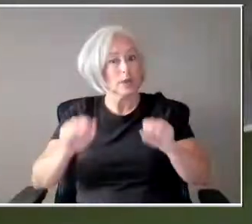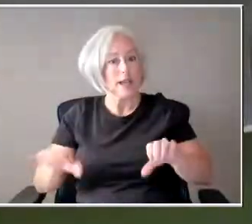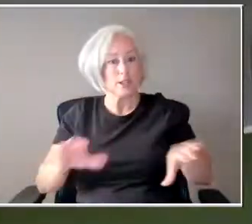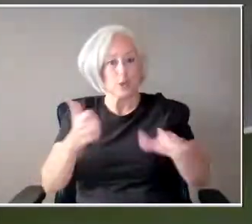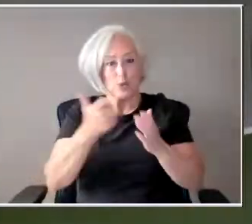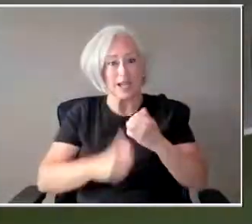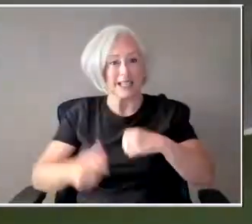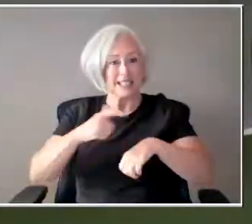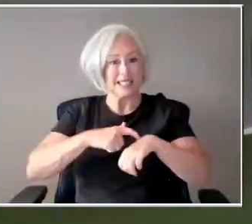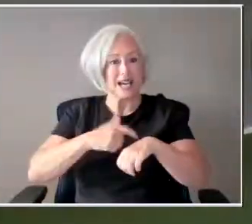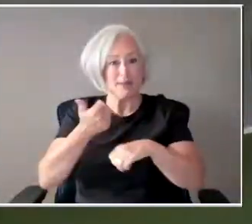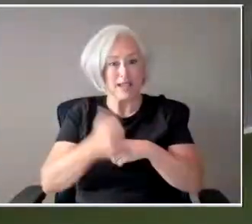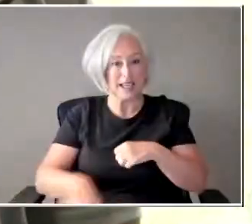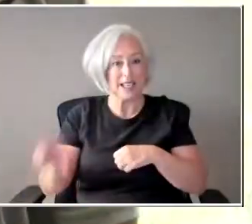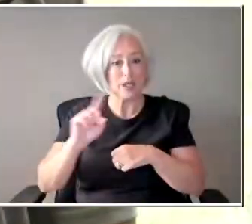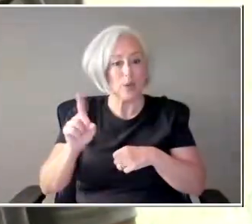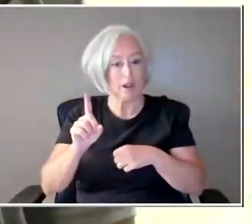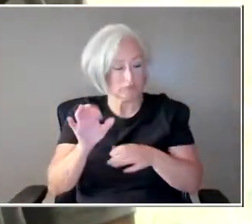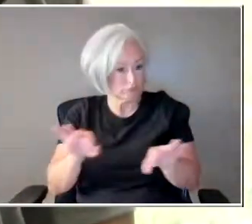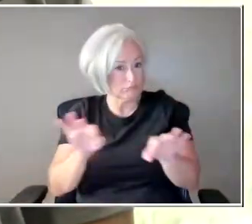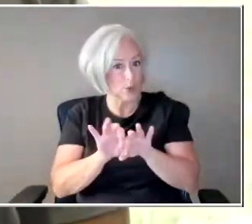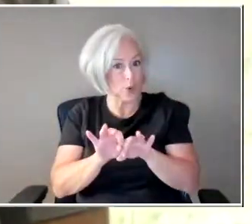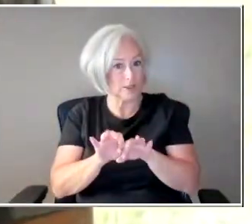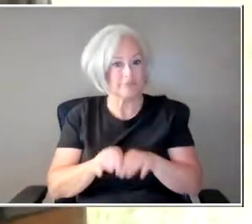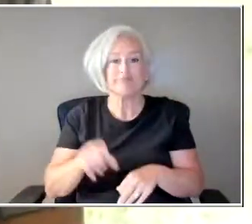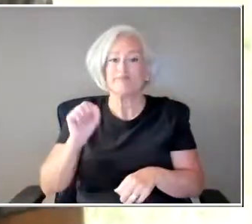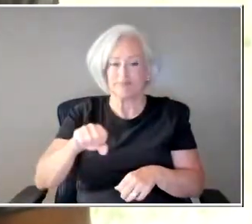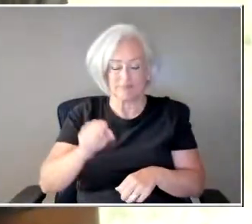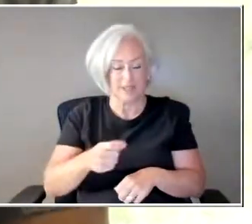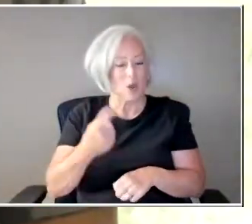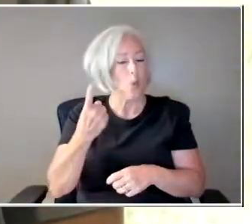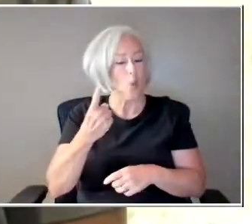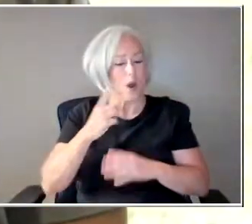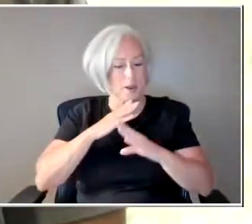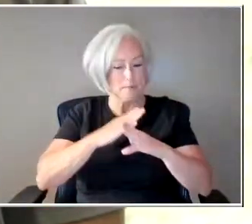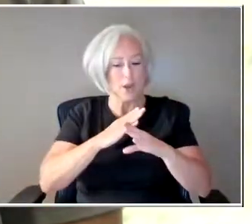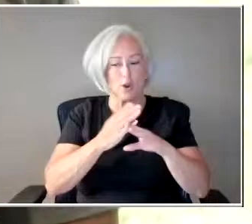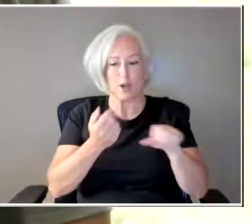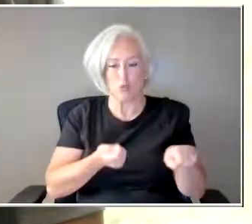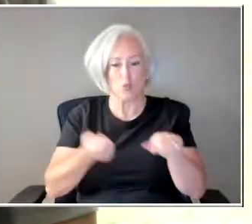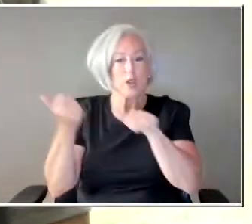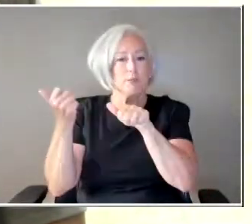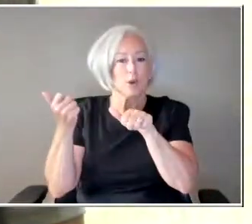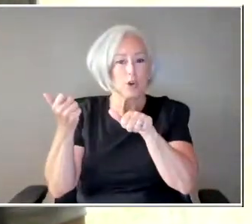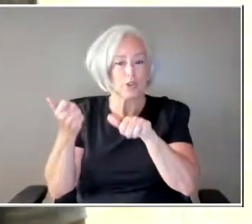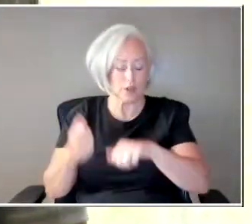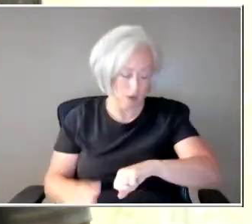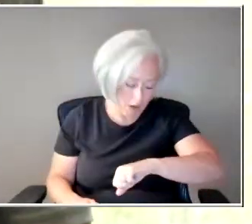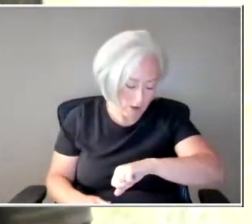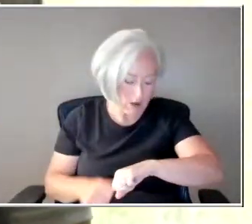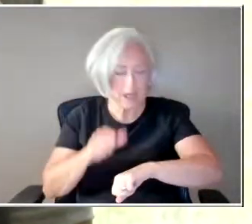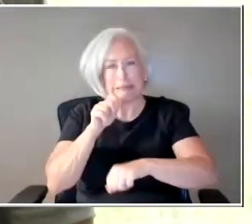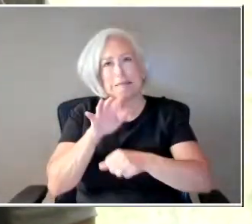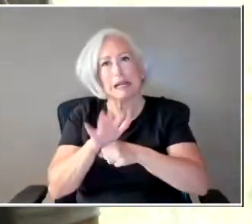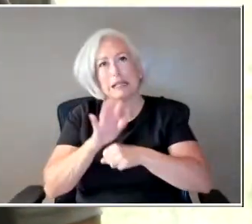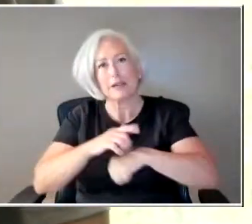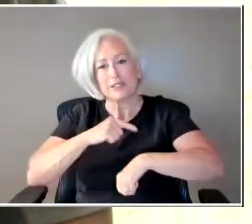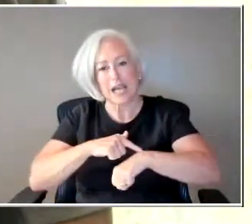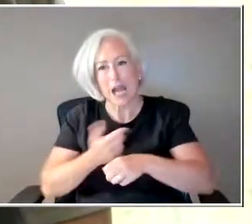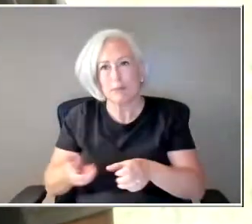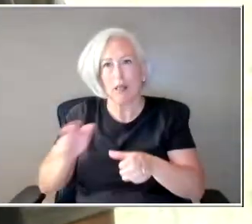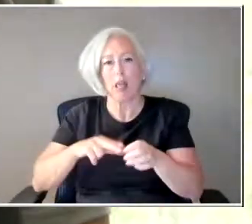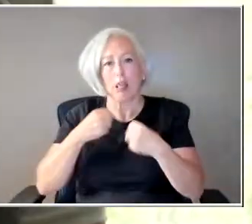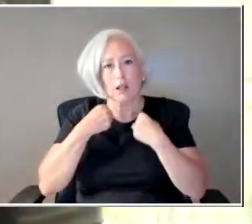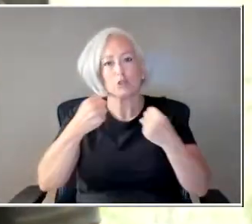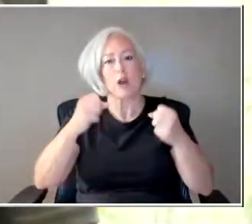right, Kelsey? Sure, it just takes out one of the barriers that a lot of people have is, like you said, like, man, I don't have time to get in my car, get to the gym. If you got kids, if you